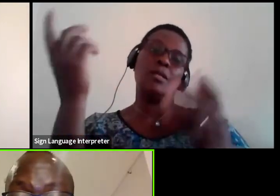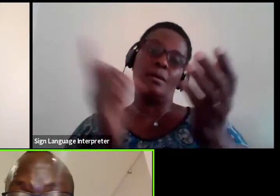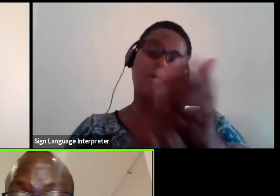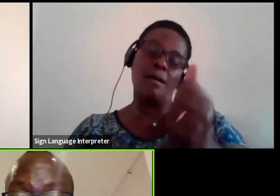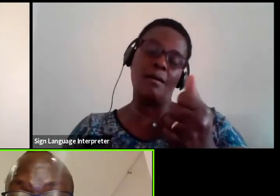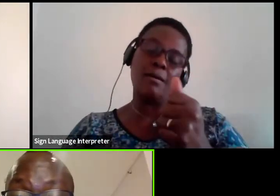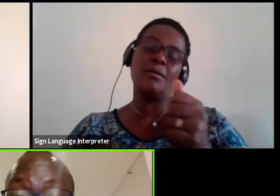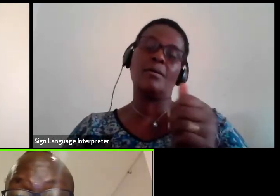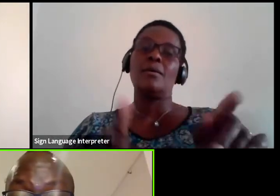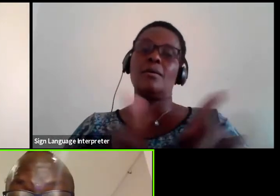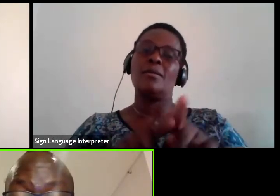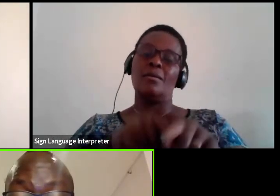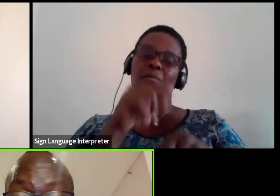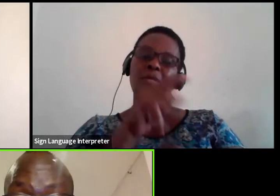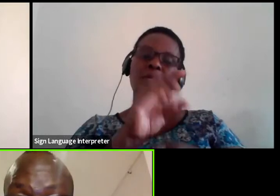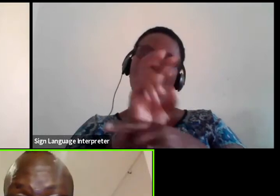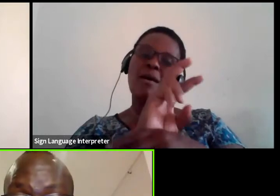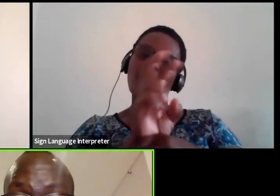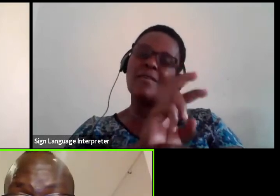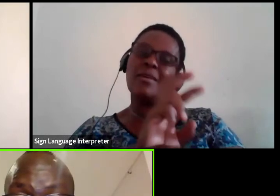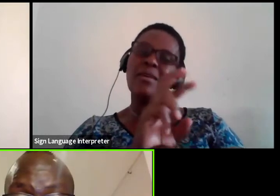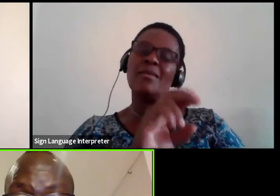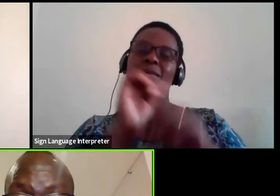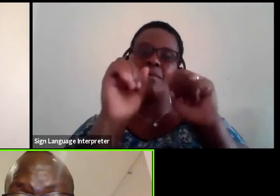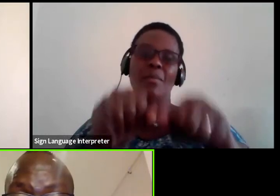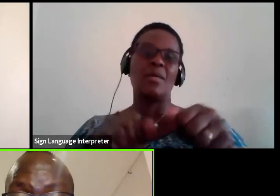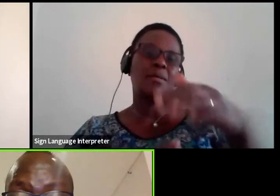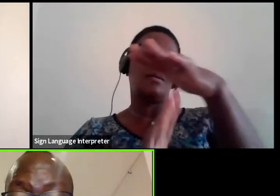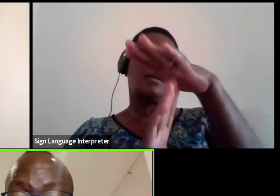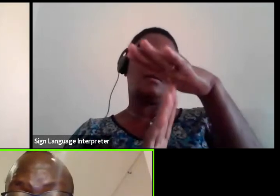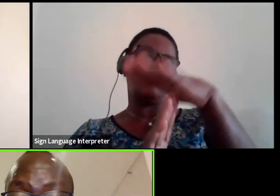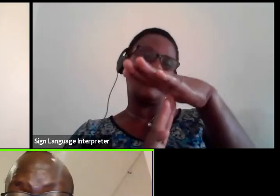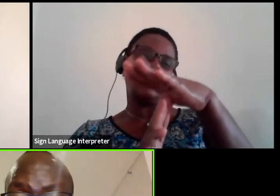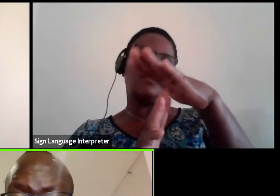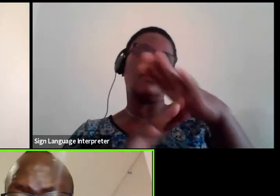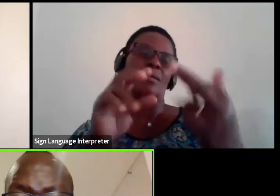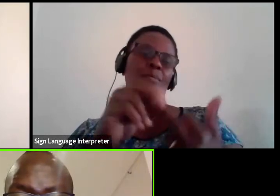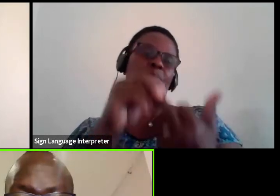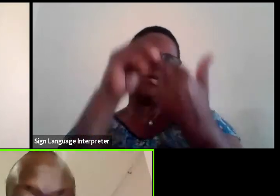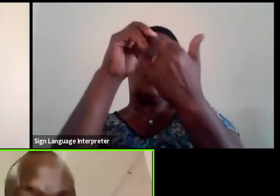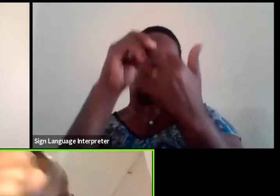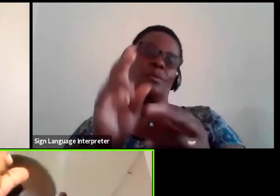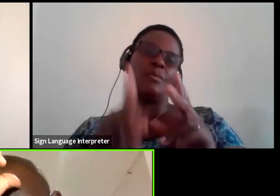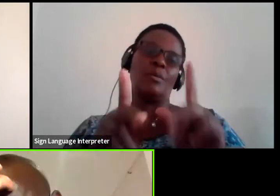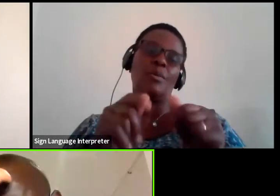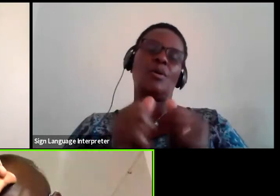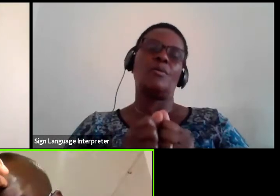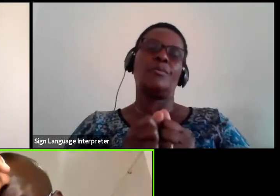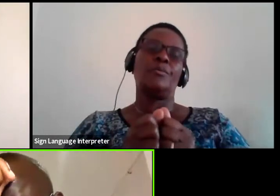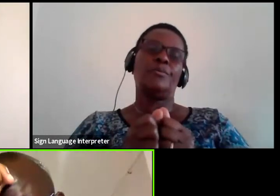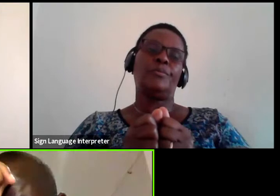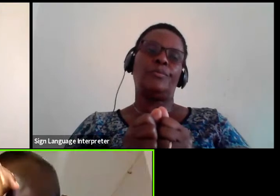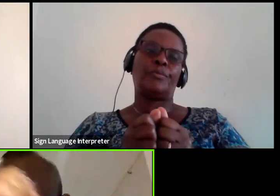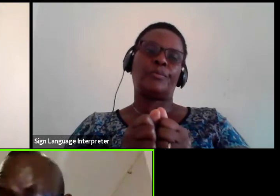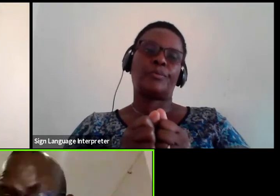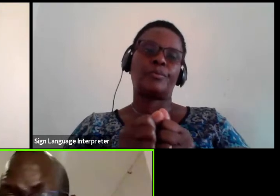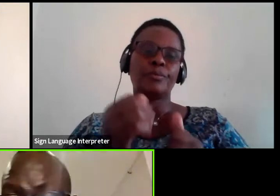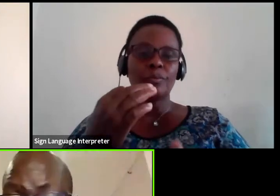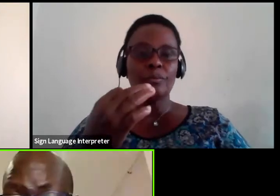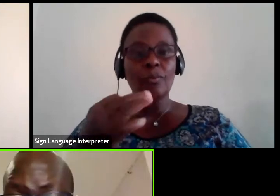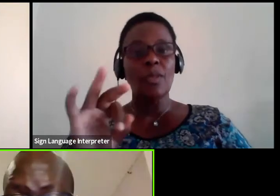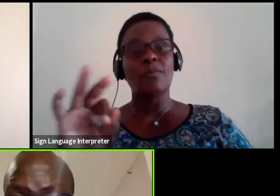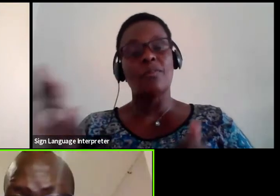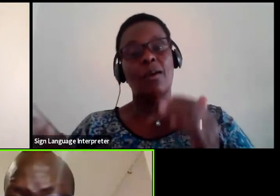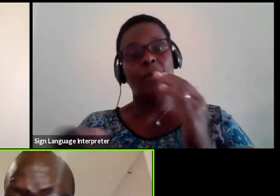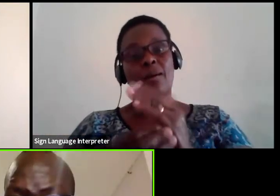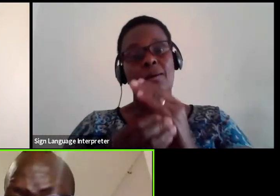actually limited to only those that are very specific to cases. If I just might add something to